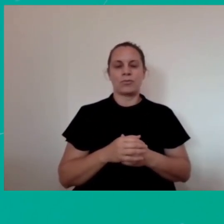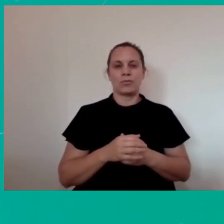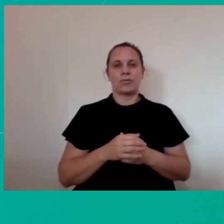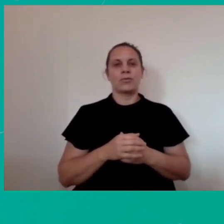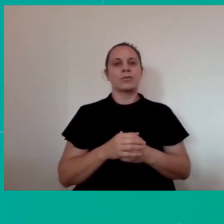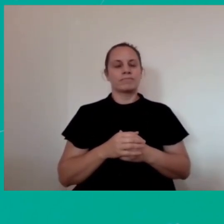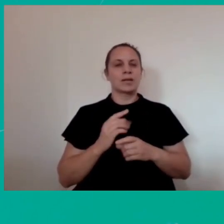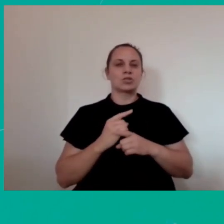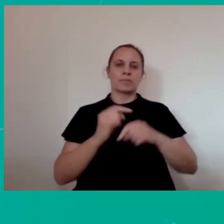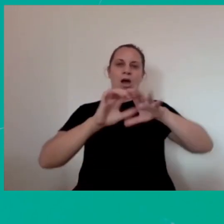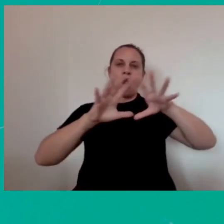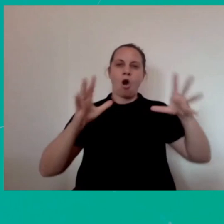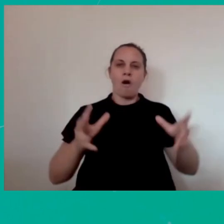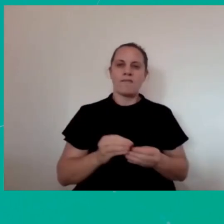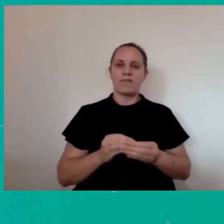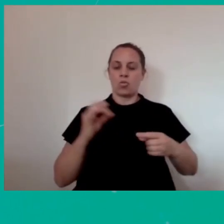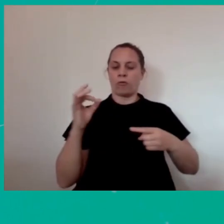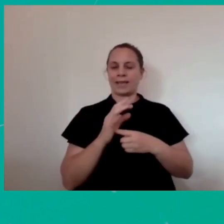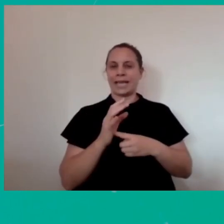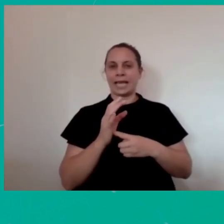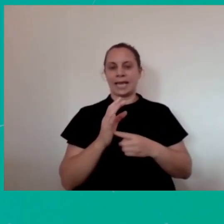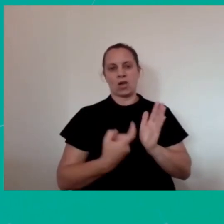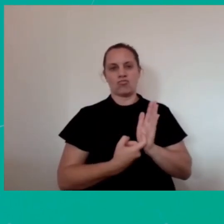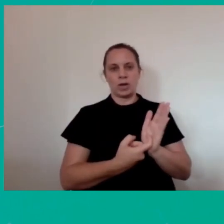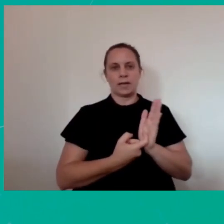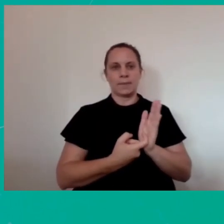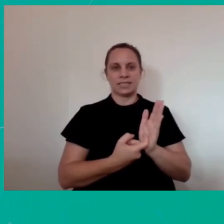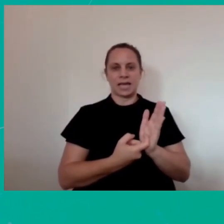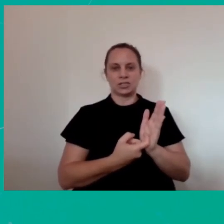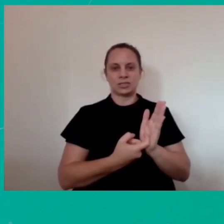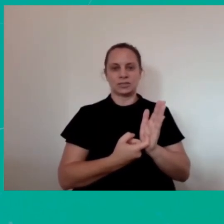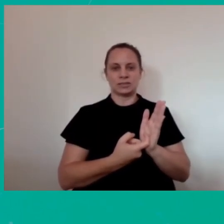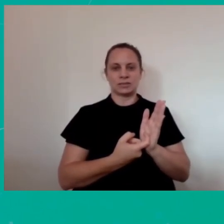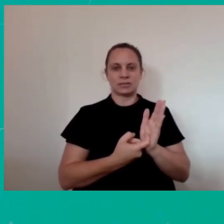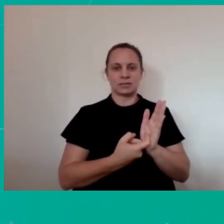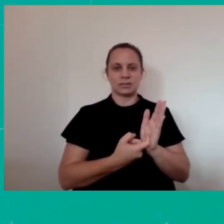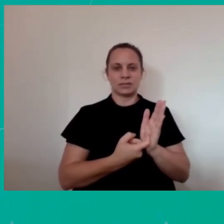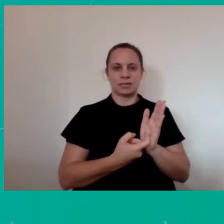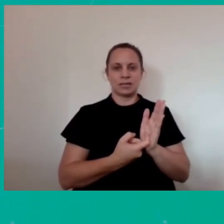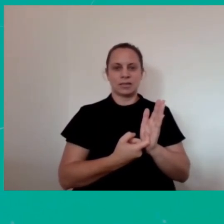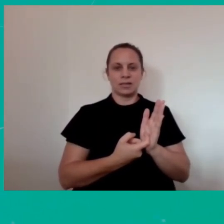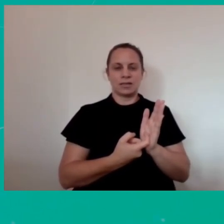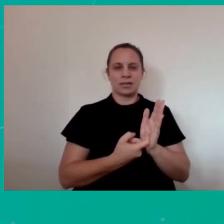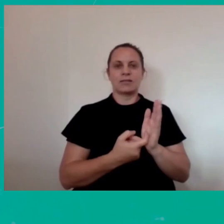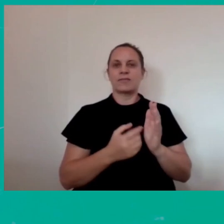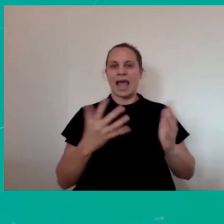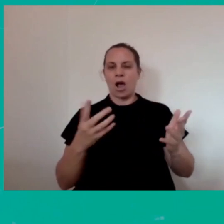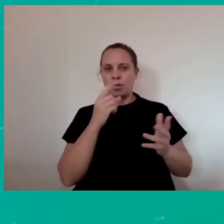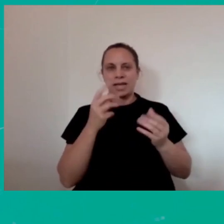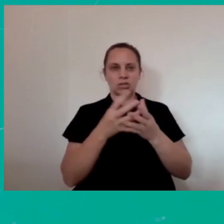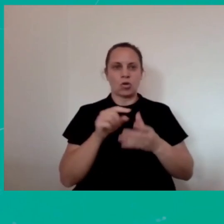key recommendations from the reports to tackle this pressing problem of violence and